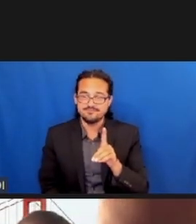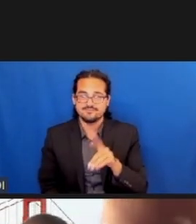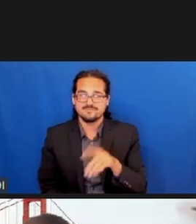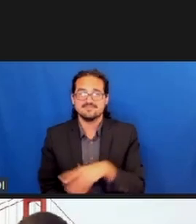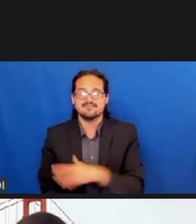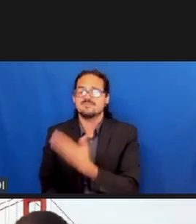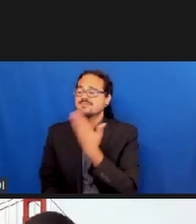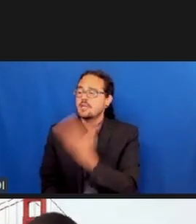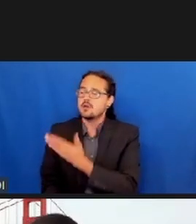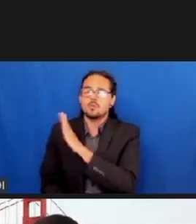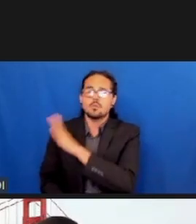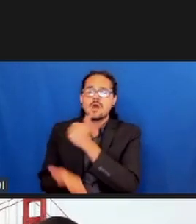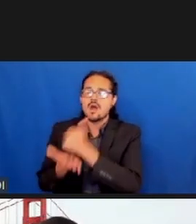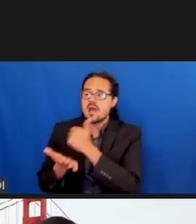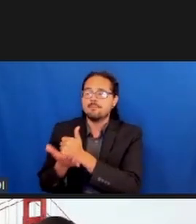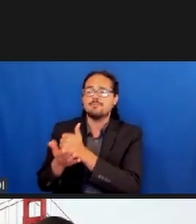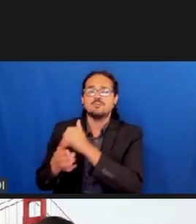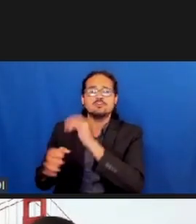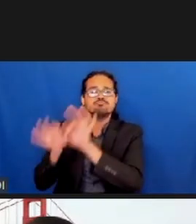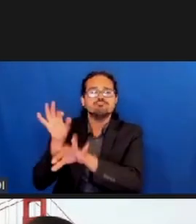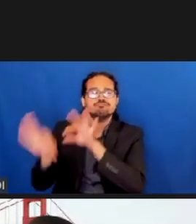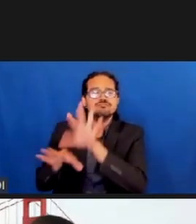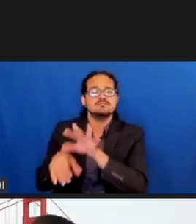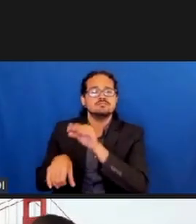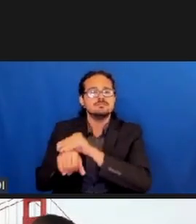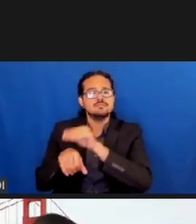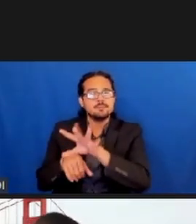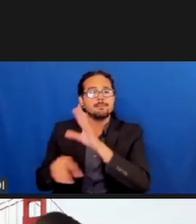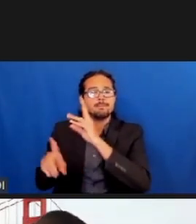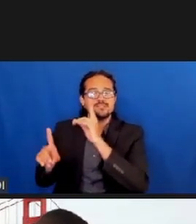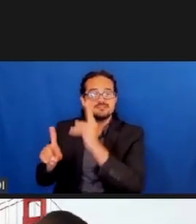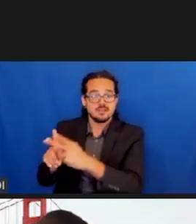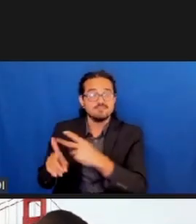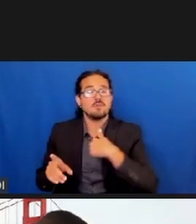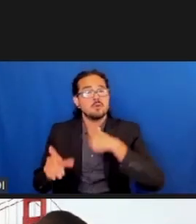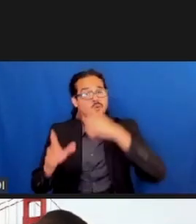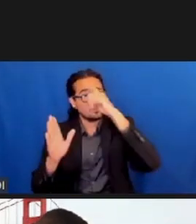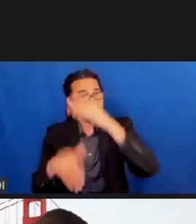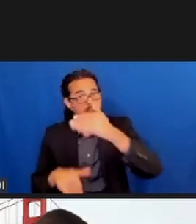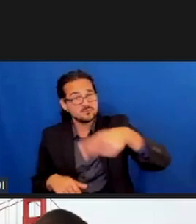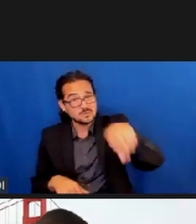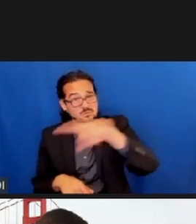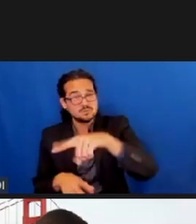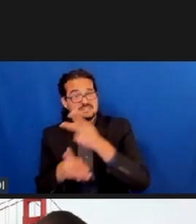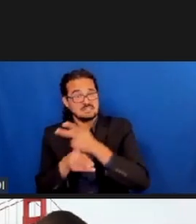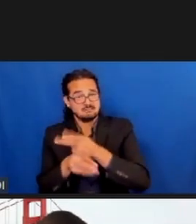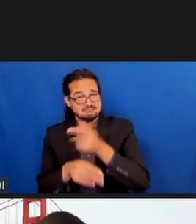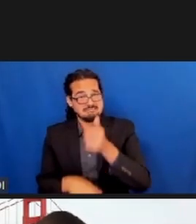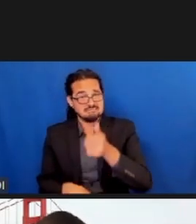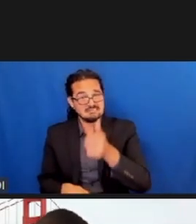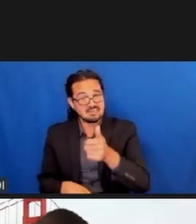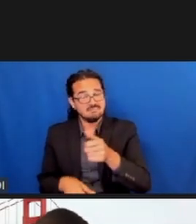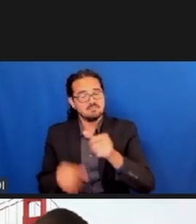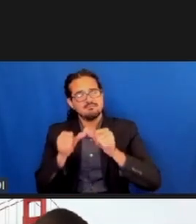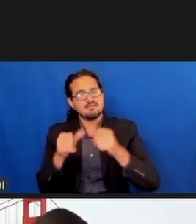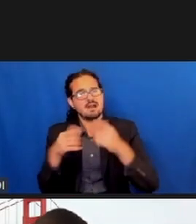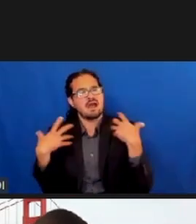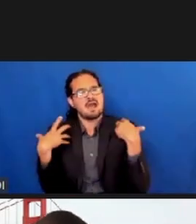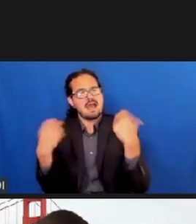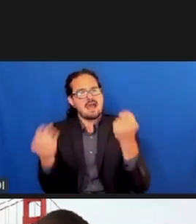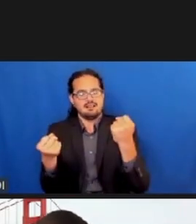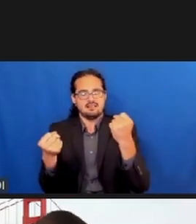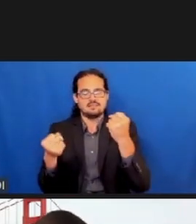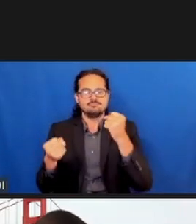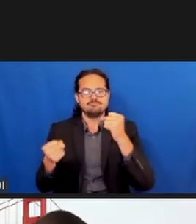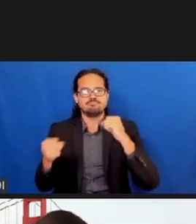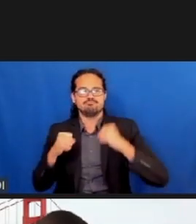care of that preventative care that needs to happen in order to maintain a healthy lifestyle. So now I'd like to